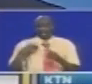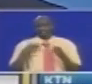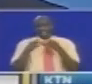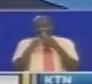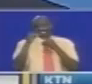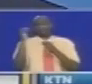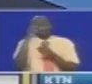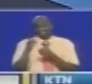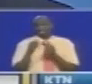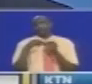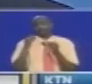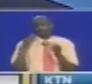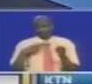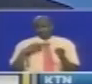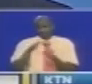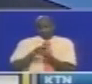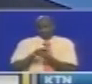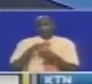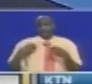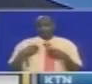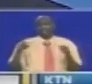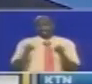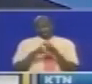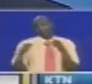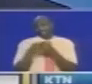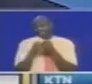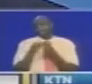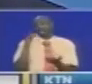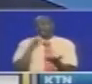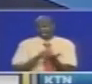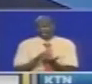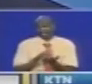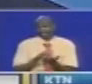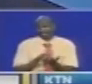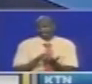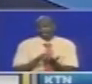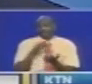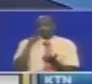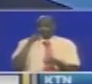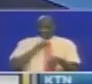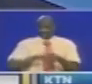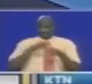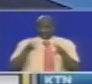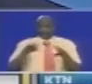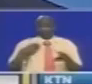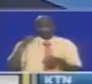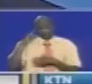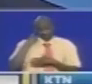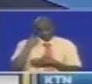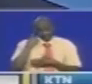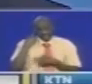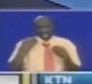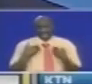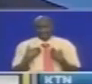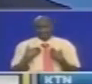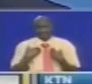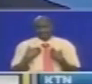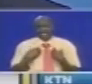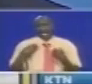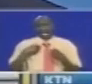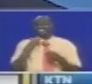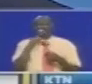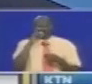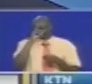turnout, we are going to have the same challenges again. So it's time for us to think and have a serious